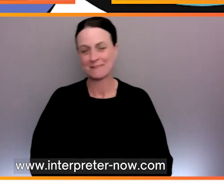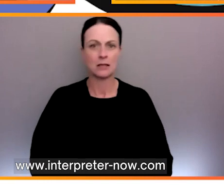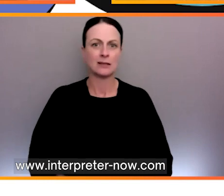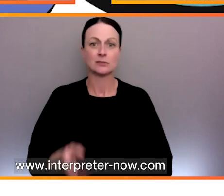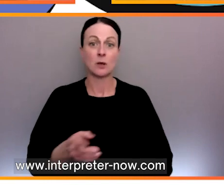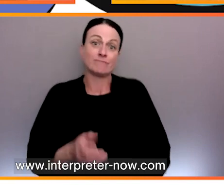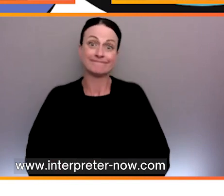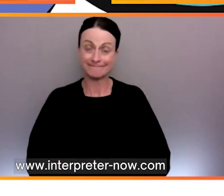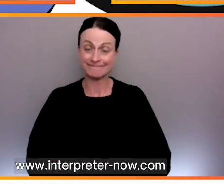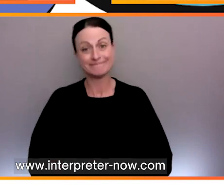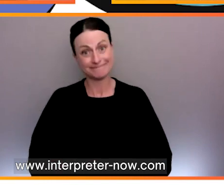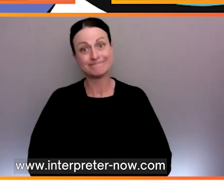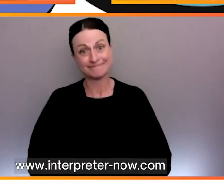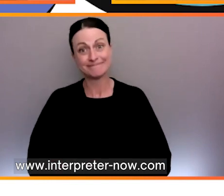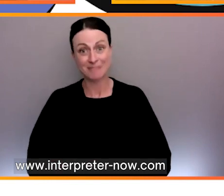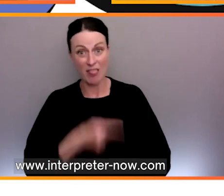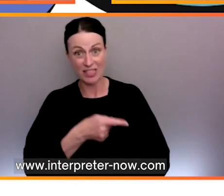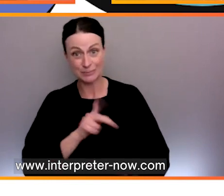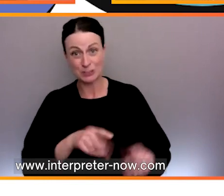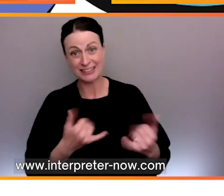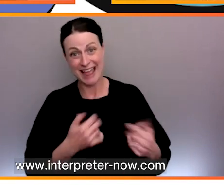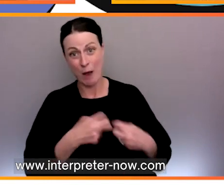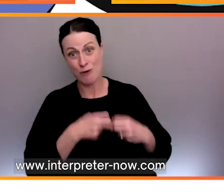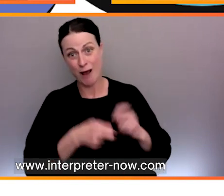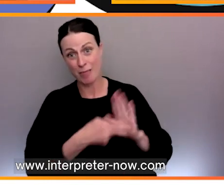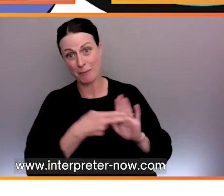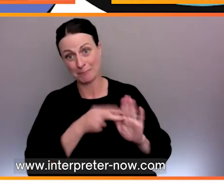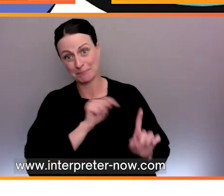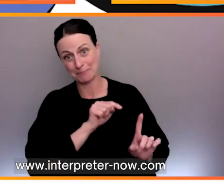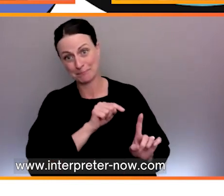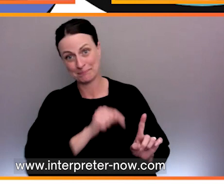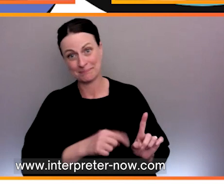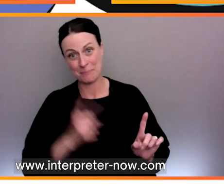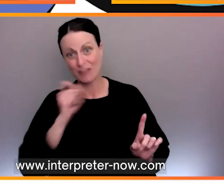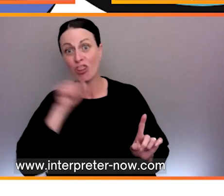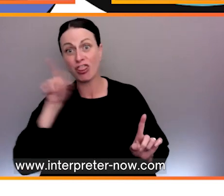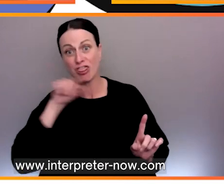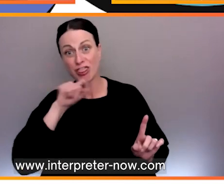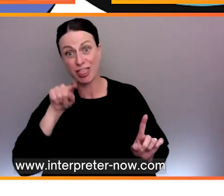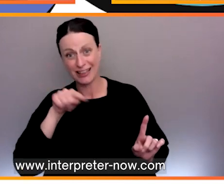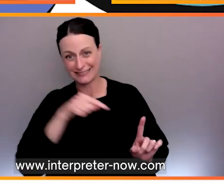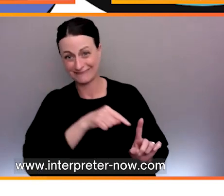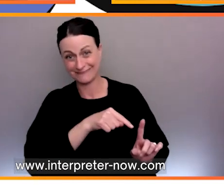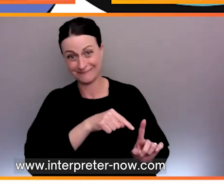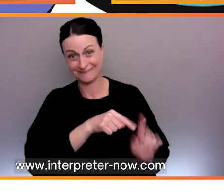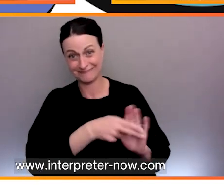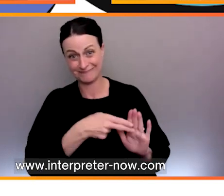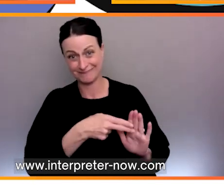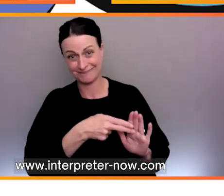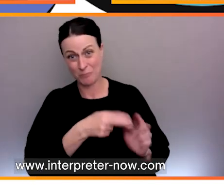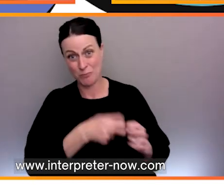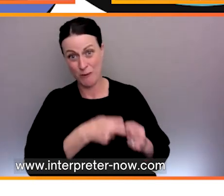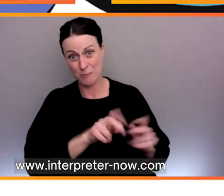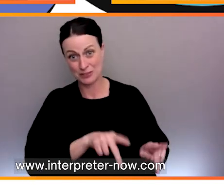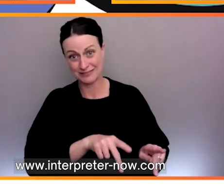think leaders, one of the things that hits me as I've listened to so many people is just get